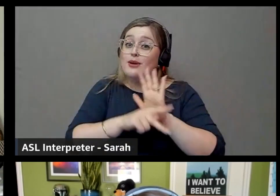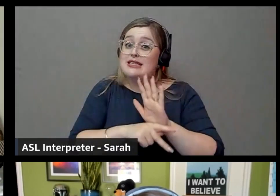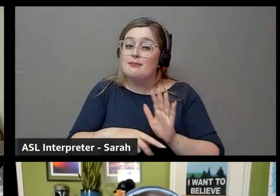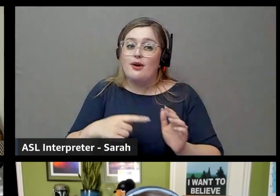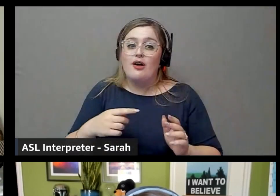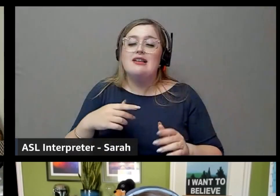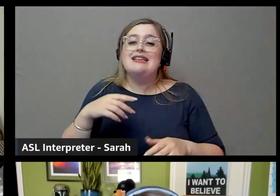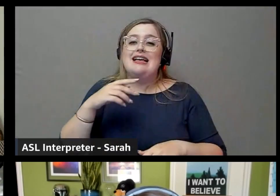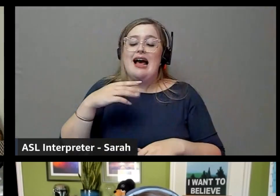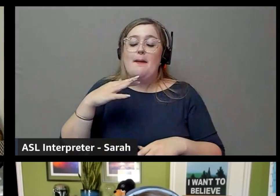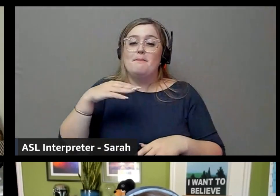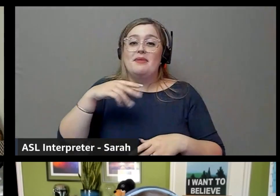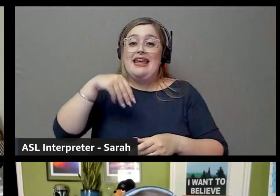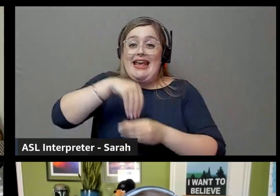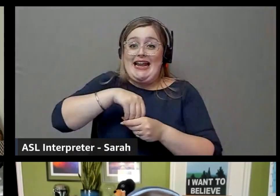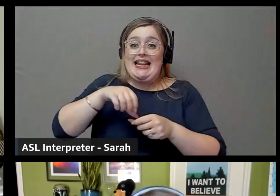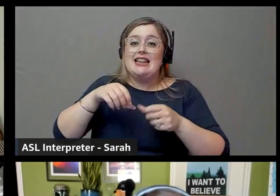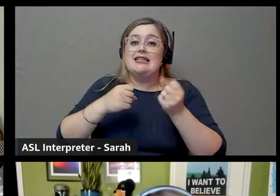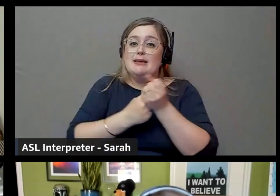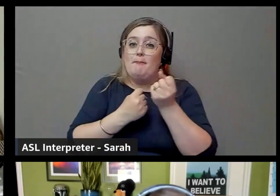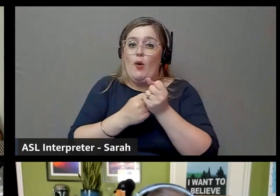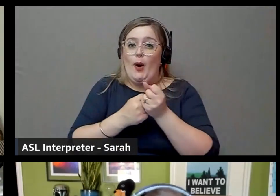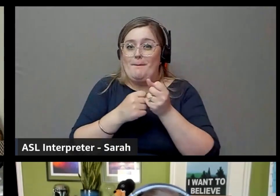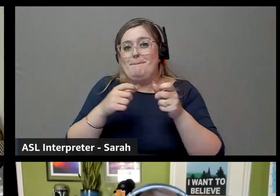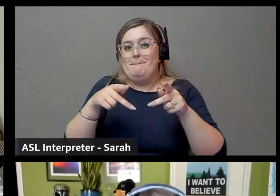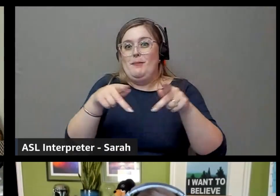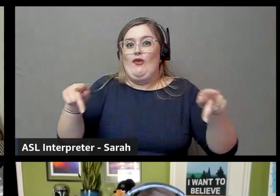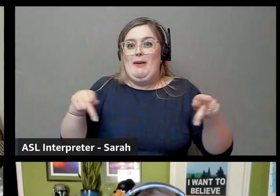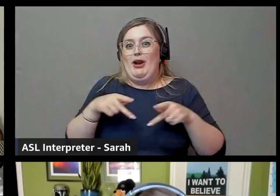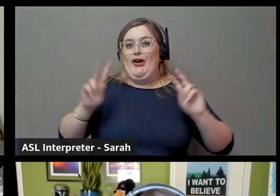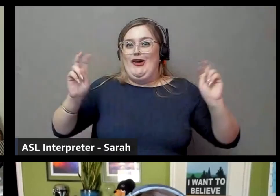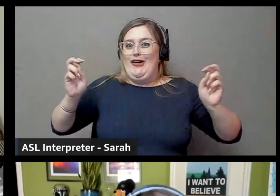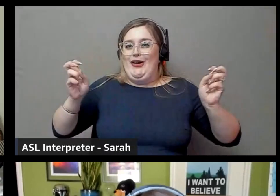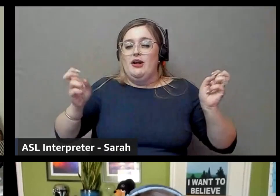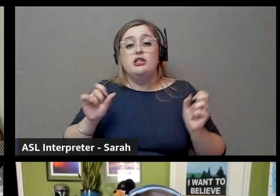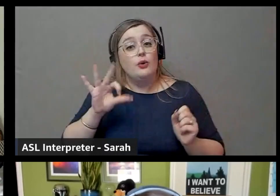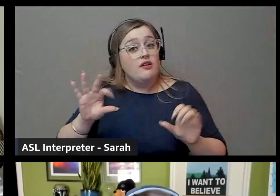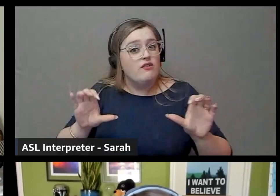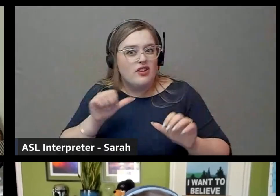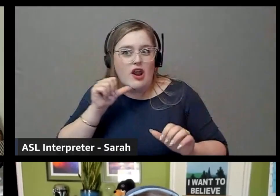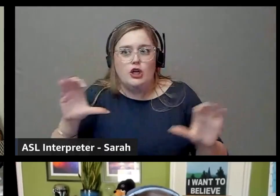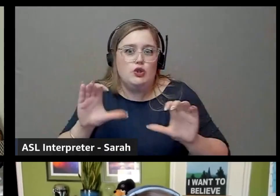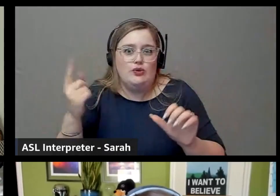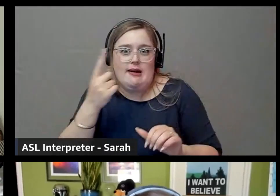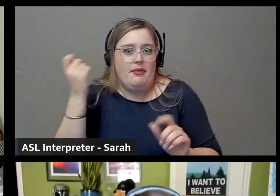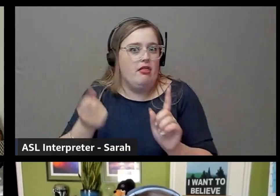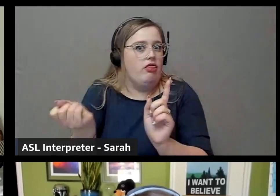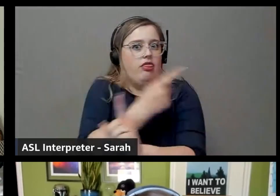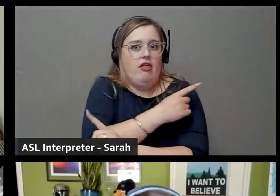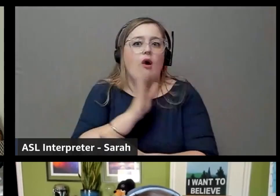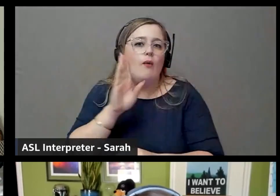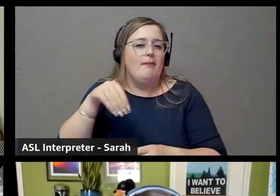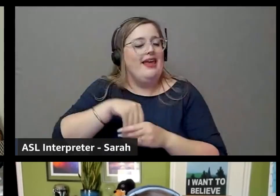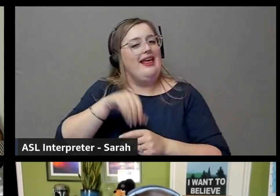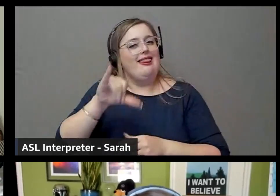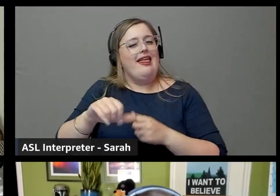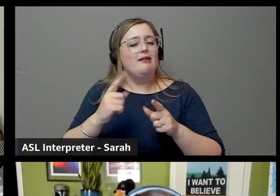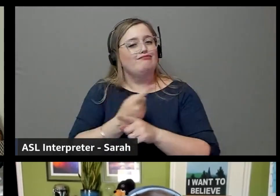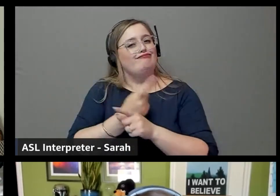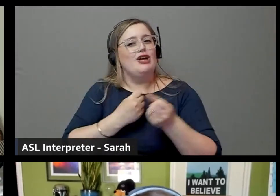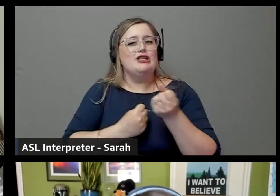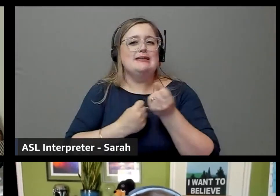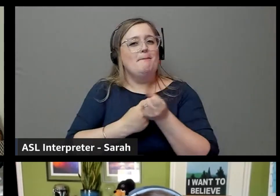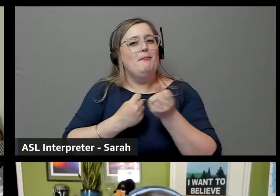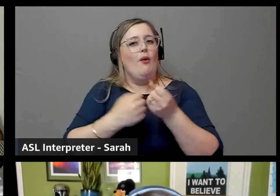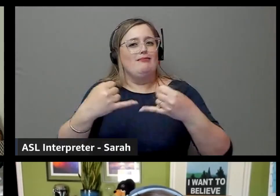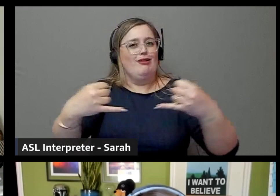support perimeter. So as long as you're not doing anything too unusual, you'll be staying inside the support perimeter when you're using RDS Custom, and everything's just fine. You can use your